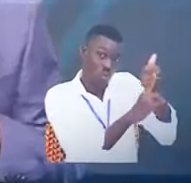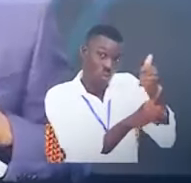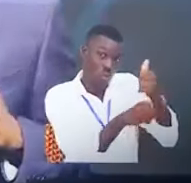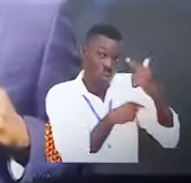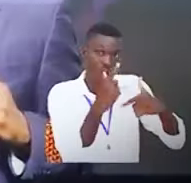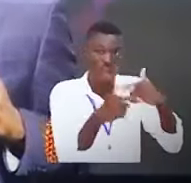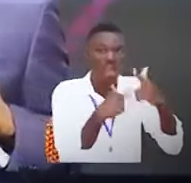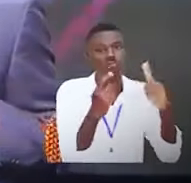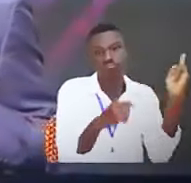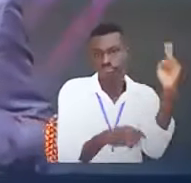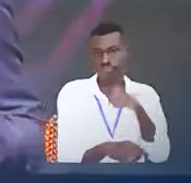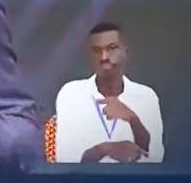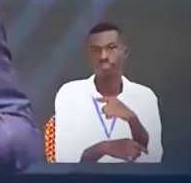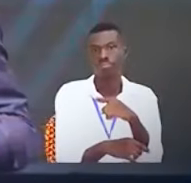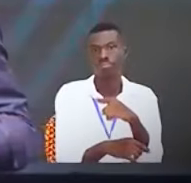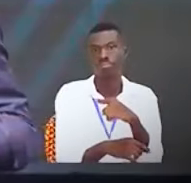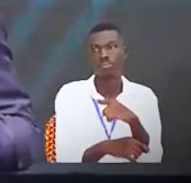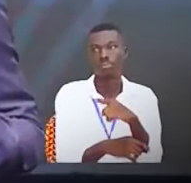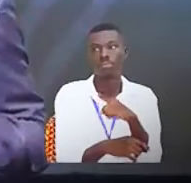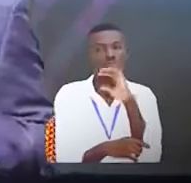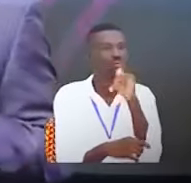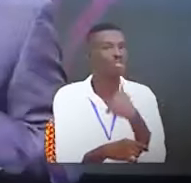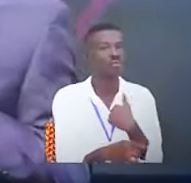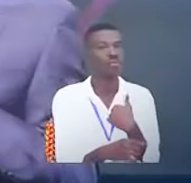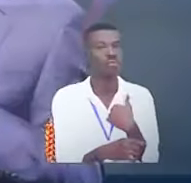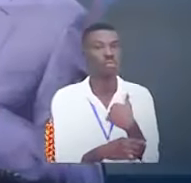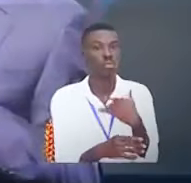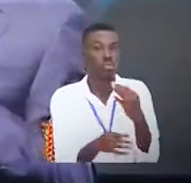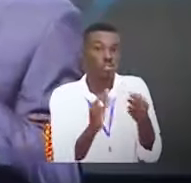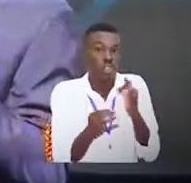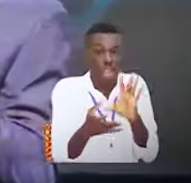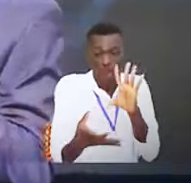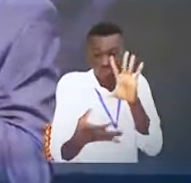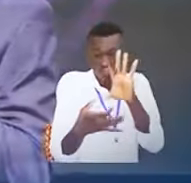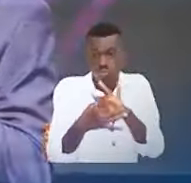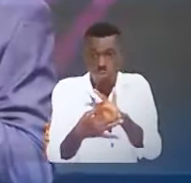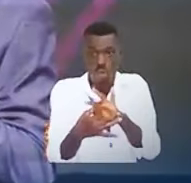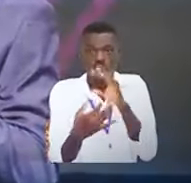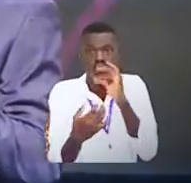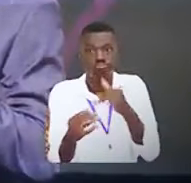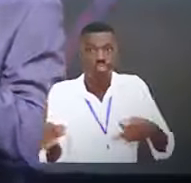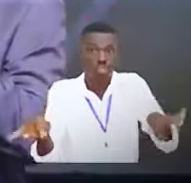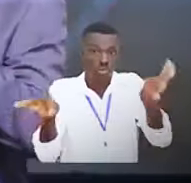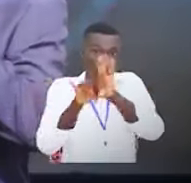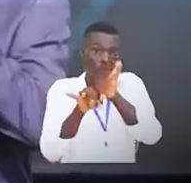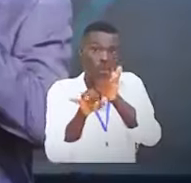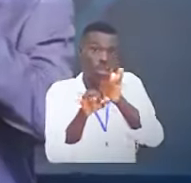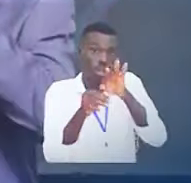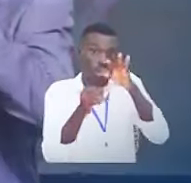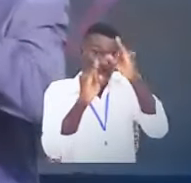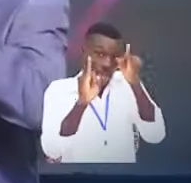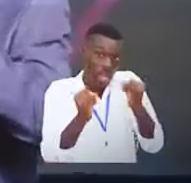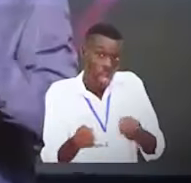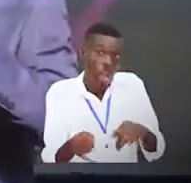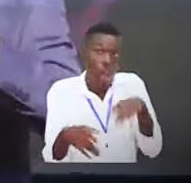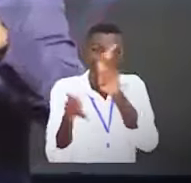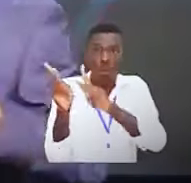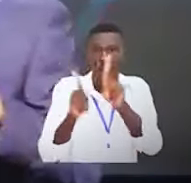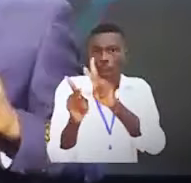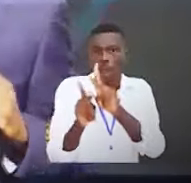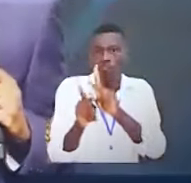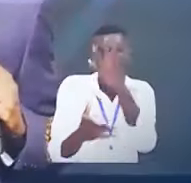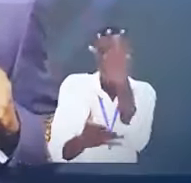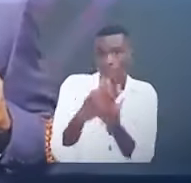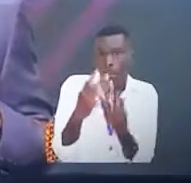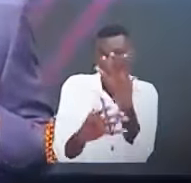come. That is what it means. If you cling to worthless idols, you forfeit the love that should be